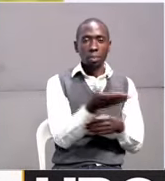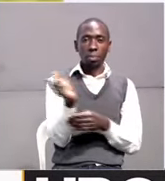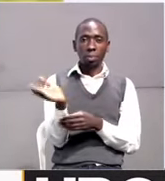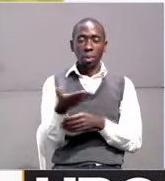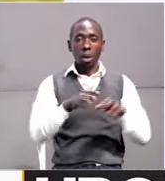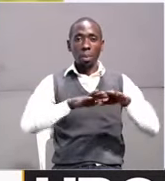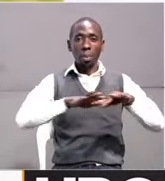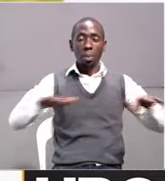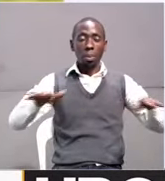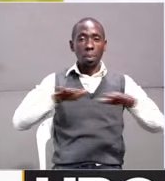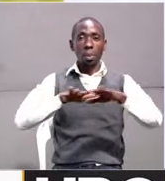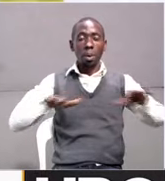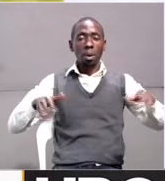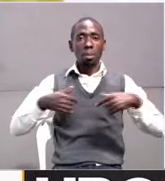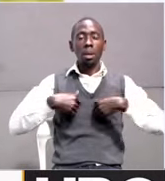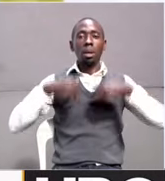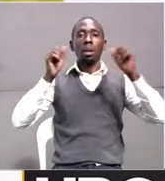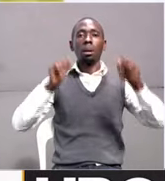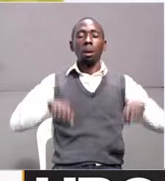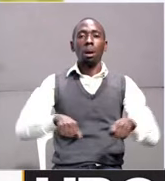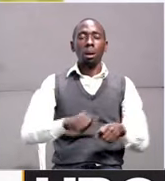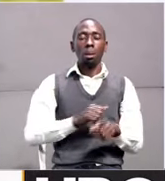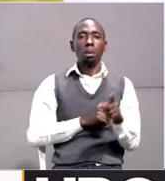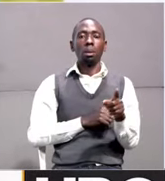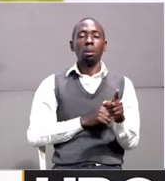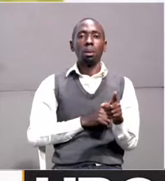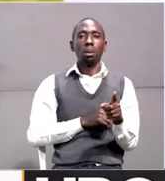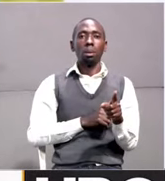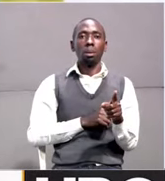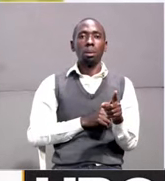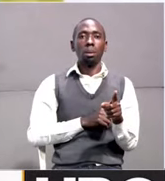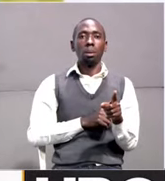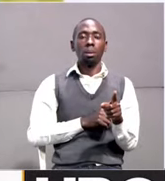I am able to keep about 300 cows per square mile.